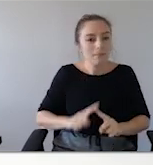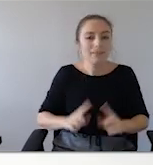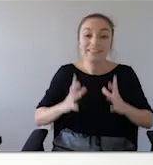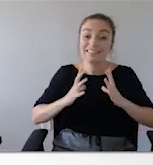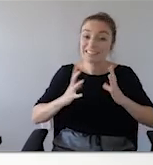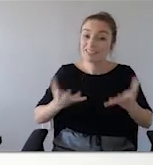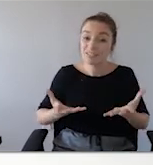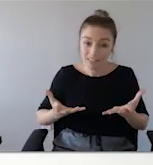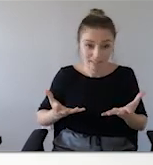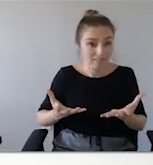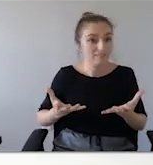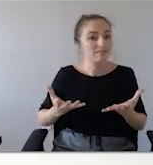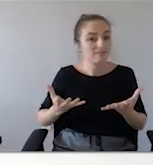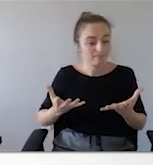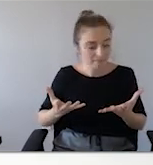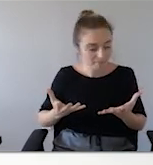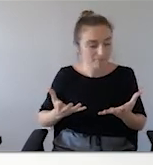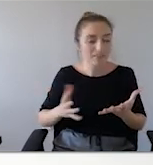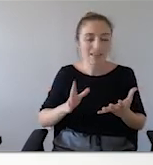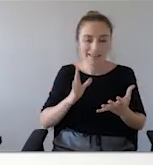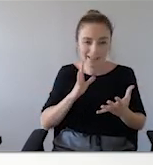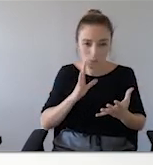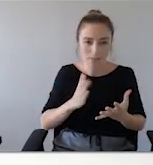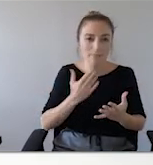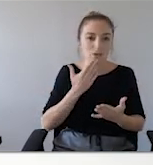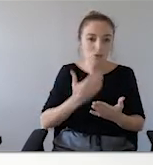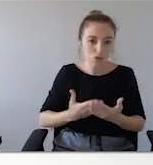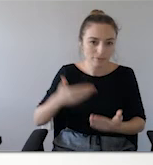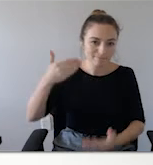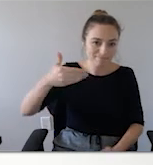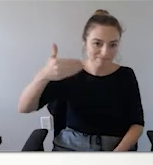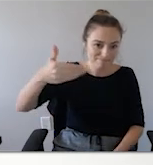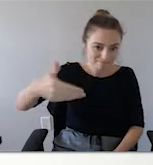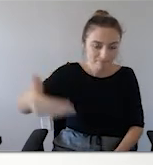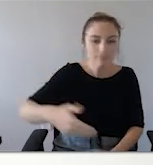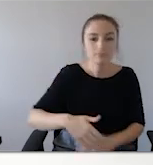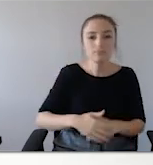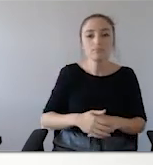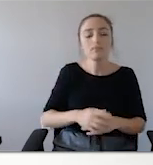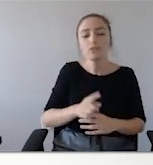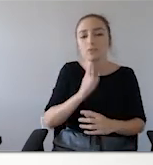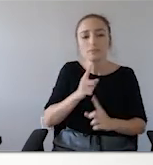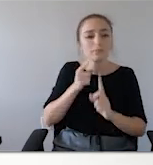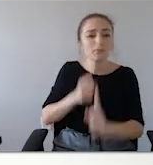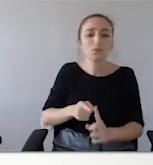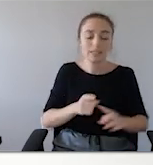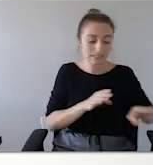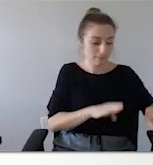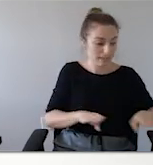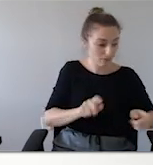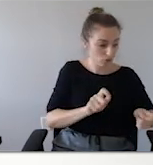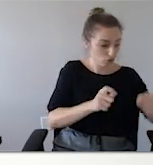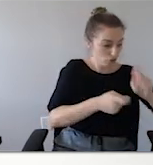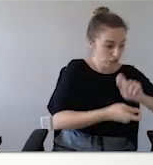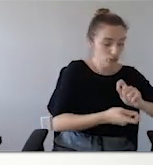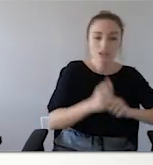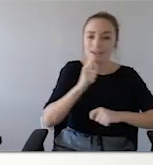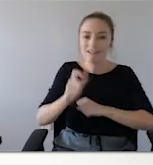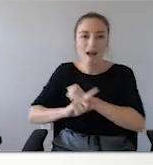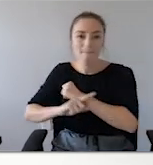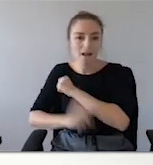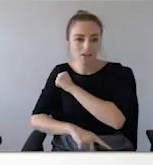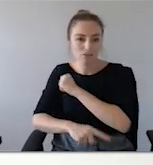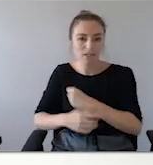The focus shouldn't be on changing, it should be on changing the behavior, not a punishment. if you would have said to my kid, you're getting time